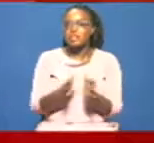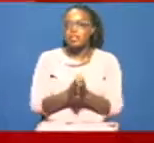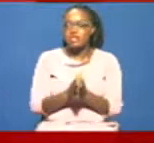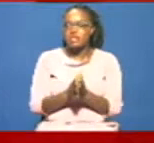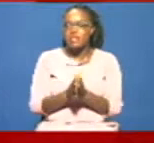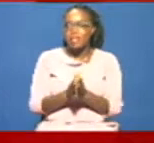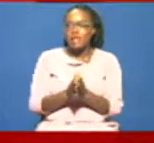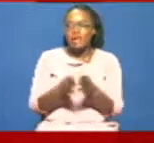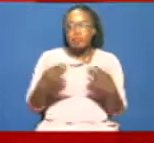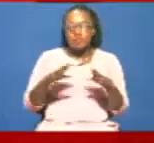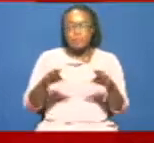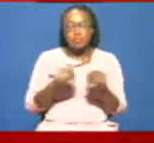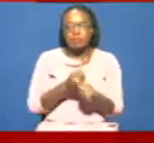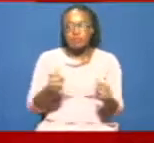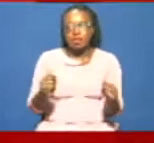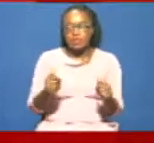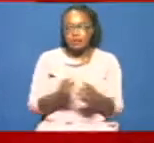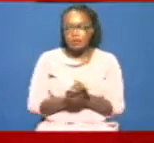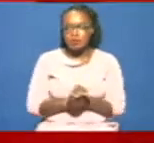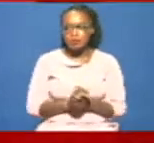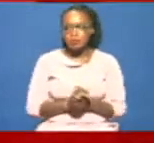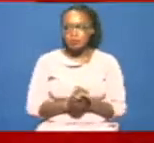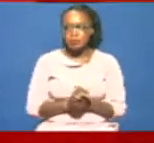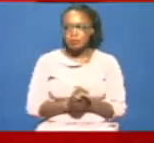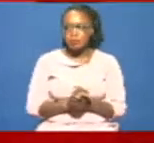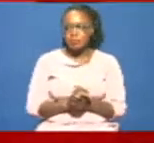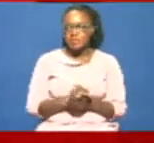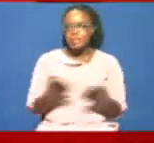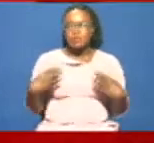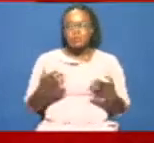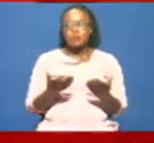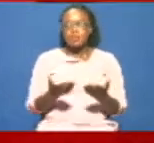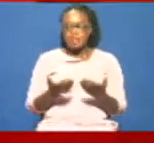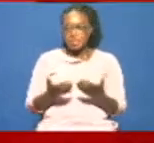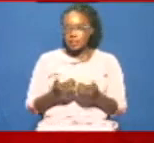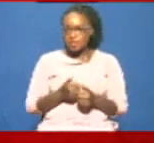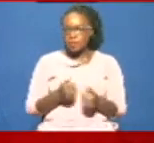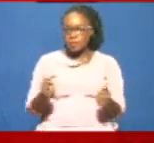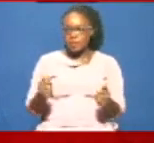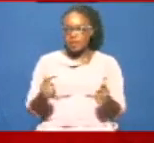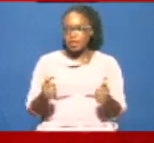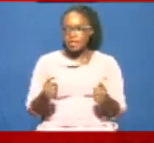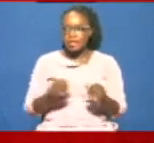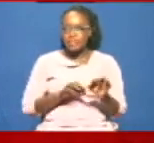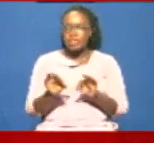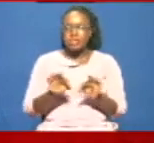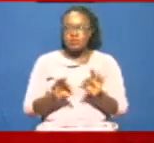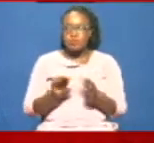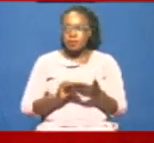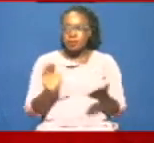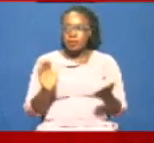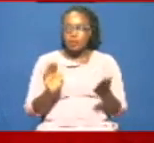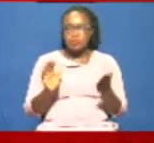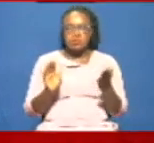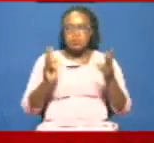reception to answer the question about the market. People need these stoves, and I think I'll explain more and more the issues that